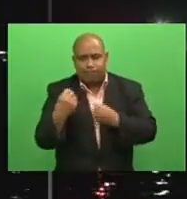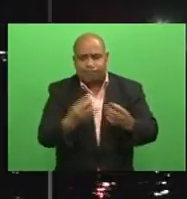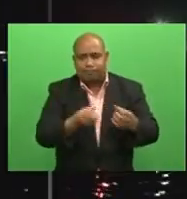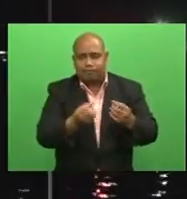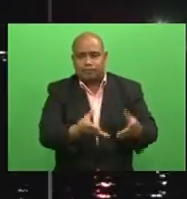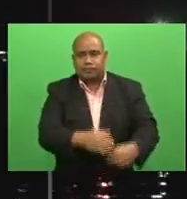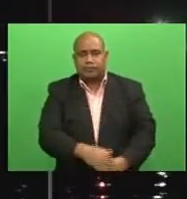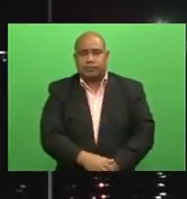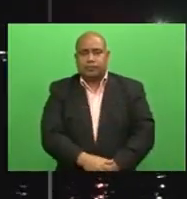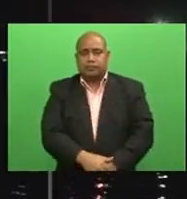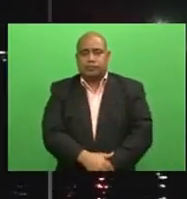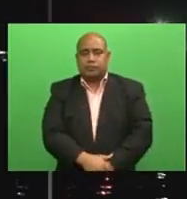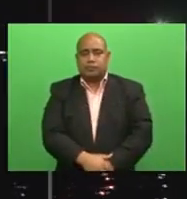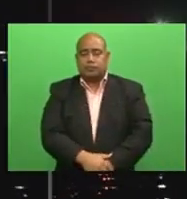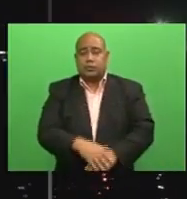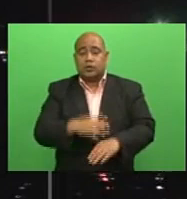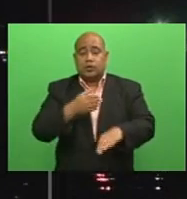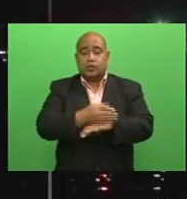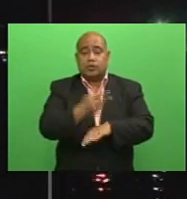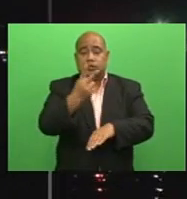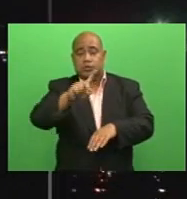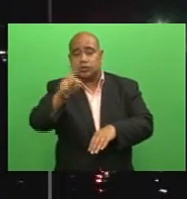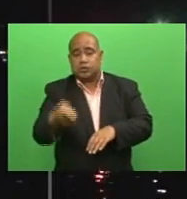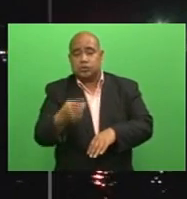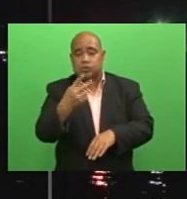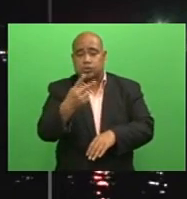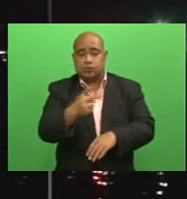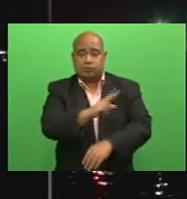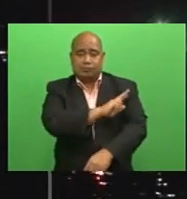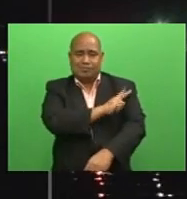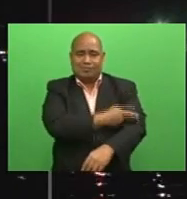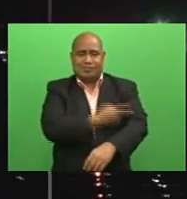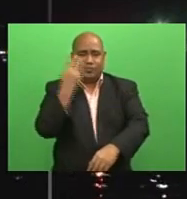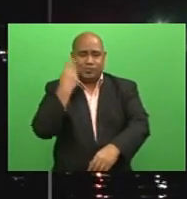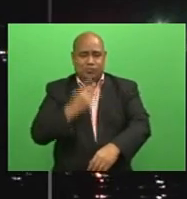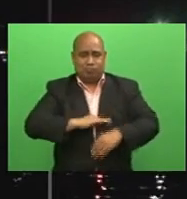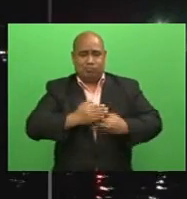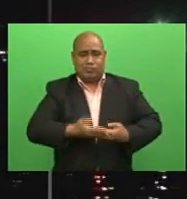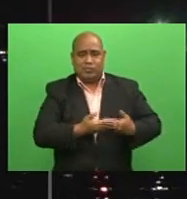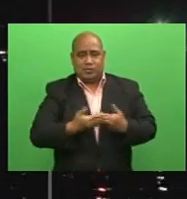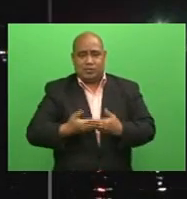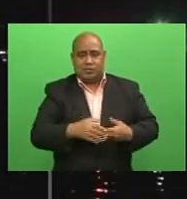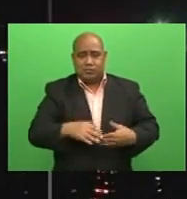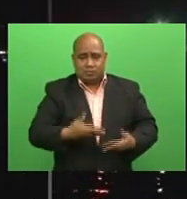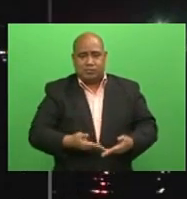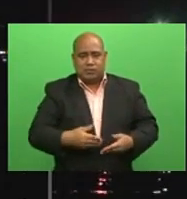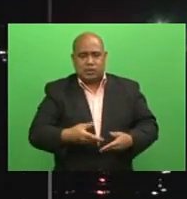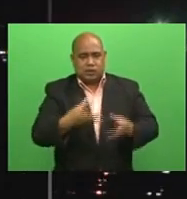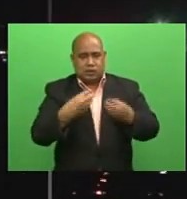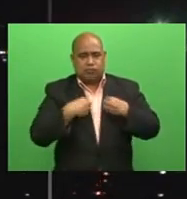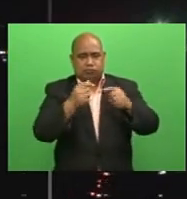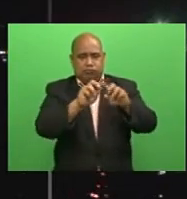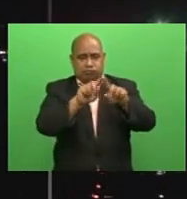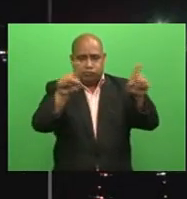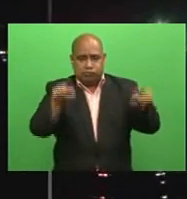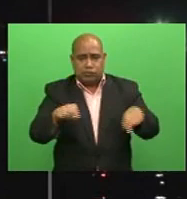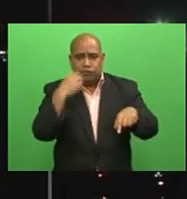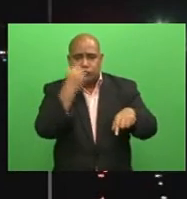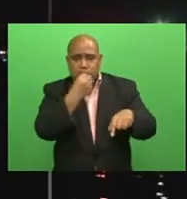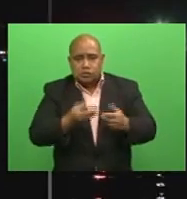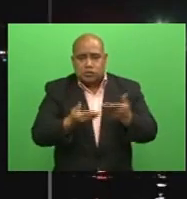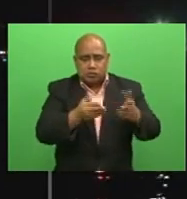Over 2,000 pregnant women in rural areas are receiving food vouchers as part of the Social Welfare Department's expanded food